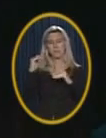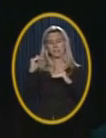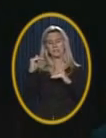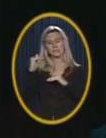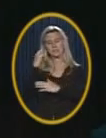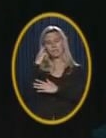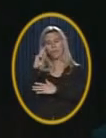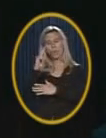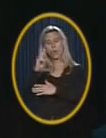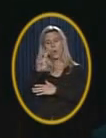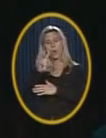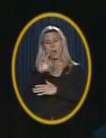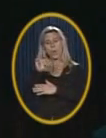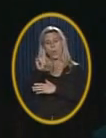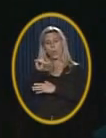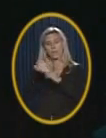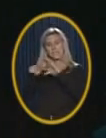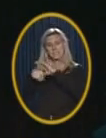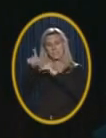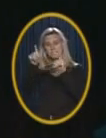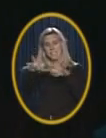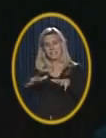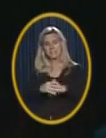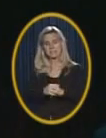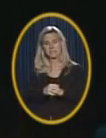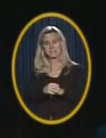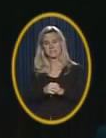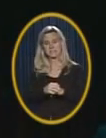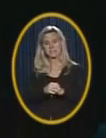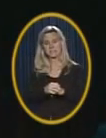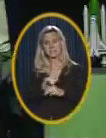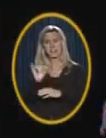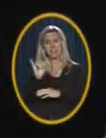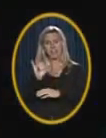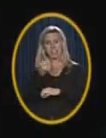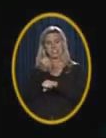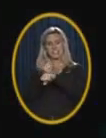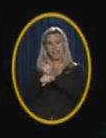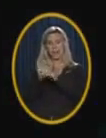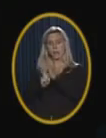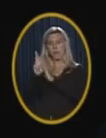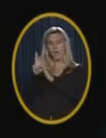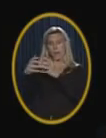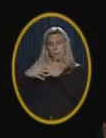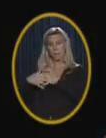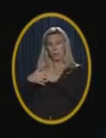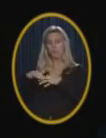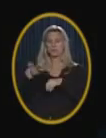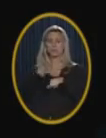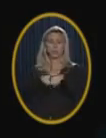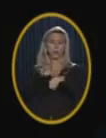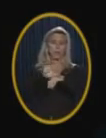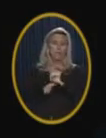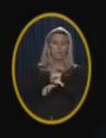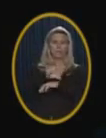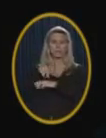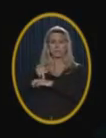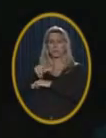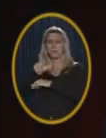our wind tunnel tests, like the solid rocket motors' normal forces and the plume